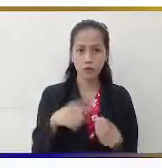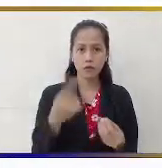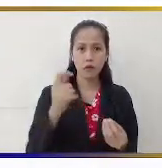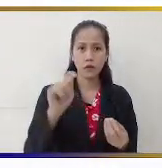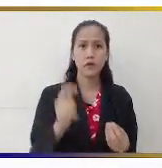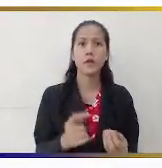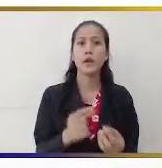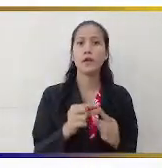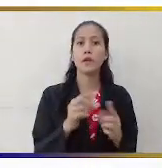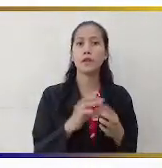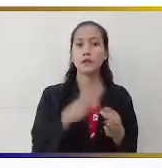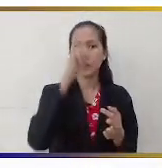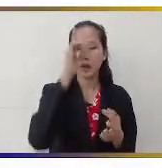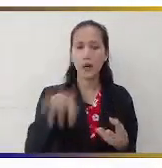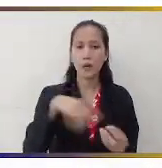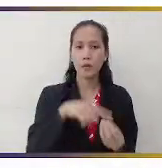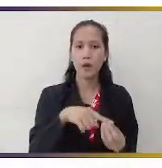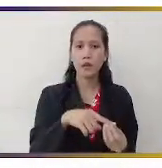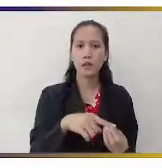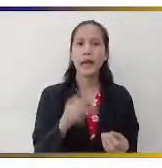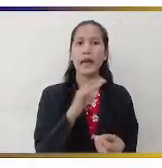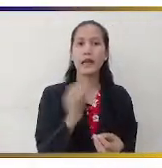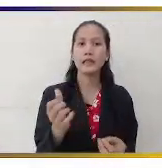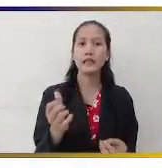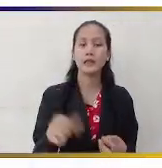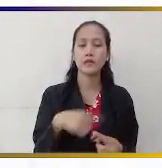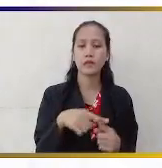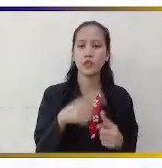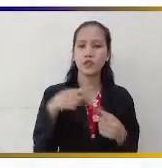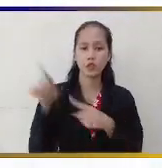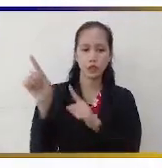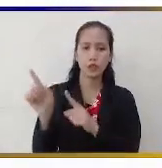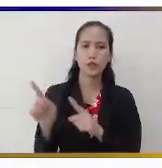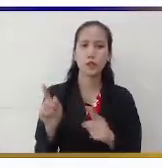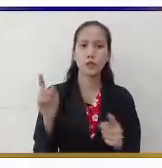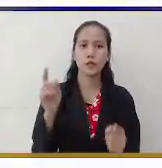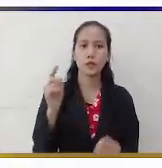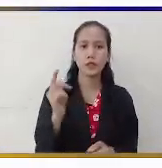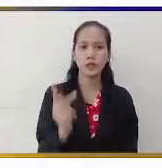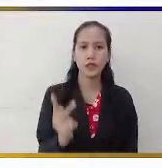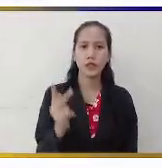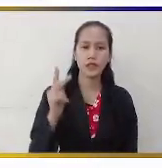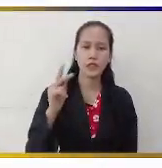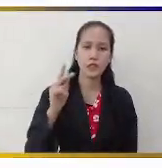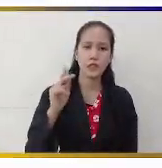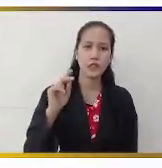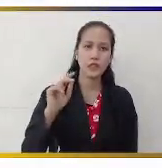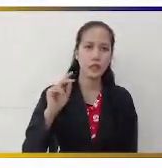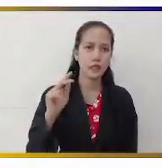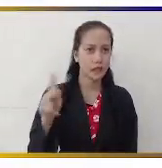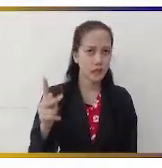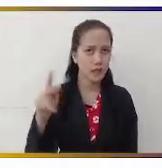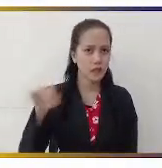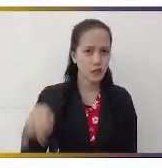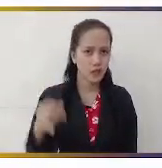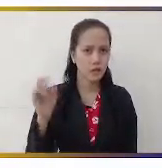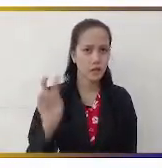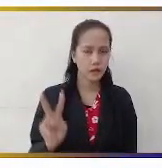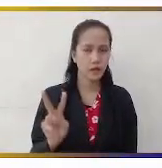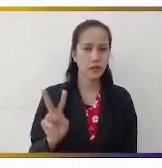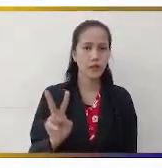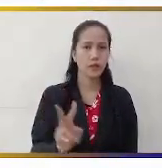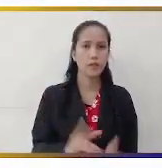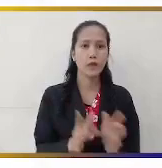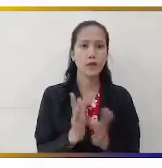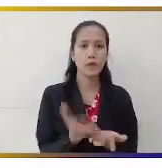King James Bible Church. When I got underneath Pastor Dean Miller, Matt Miller's daddy, I got